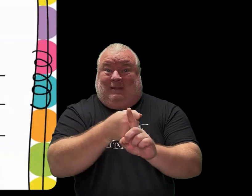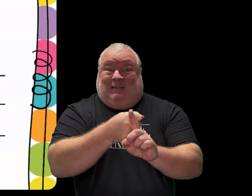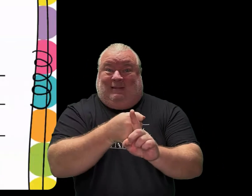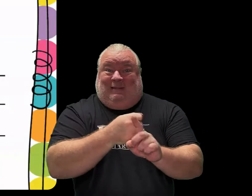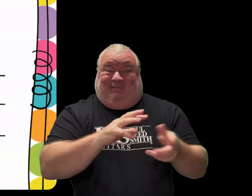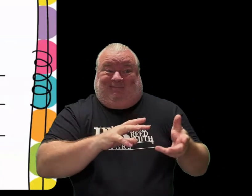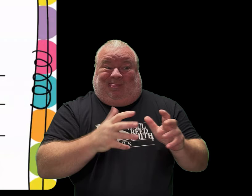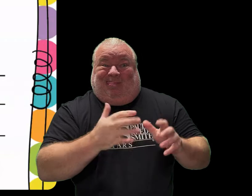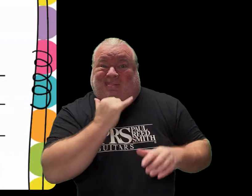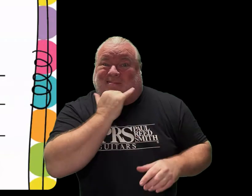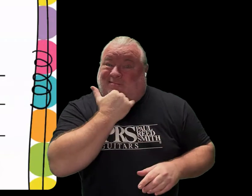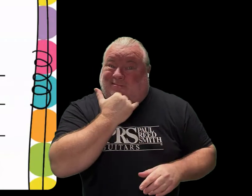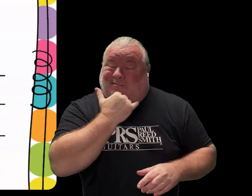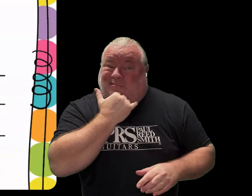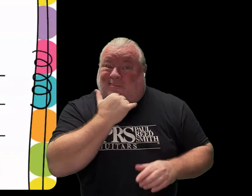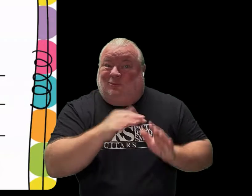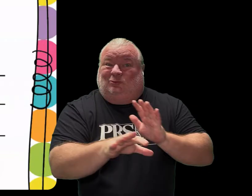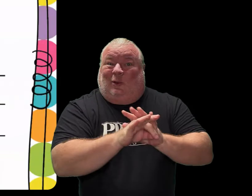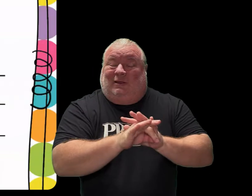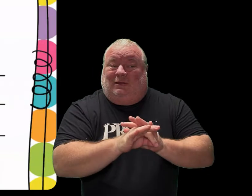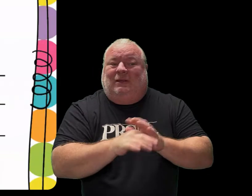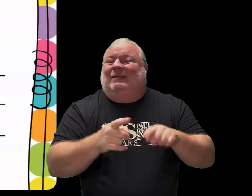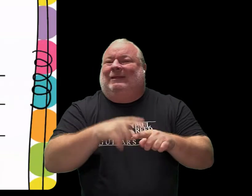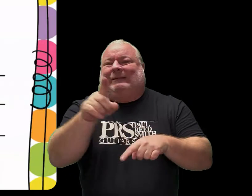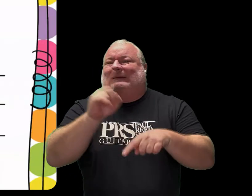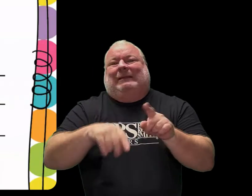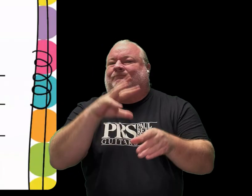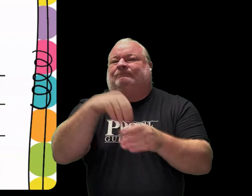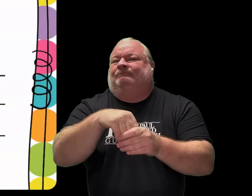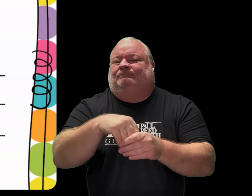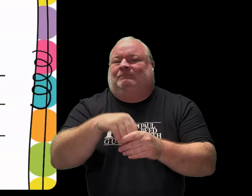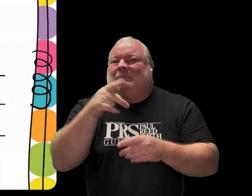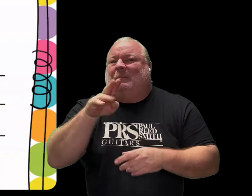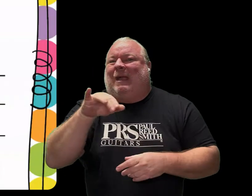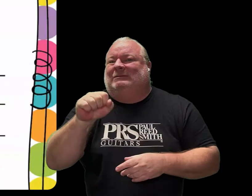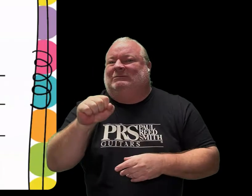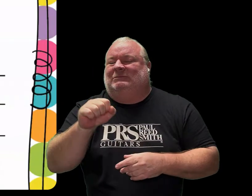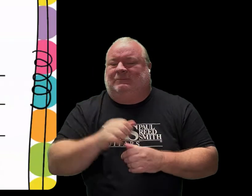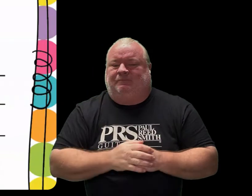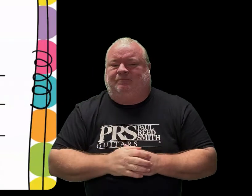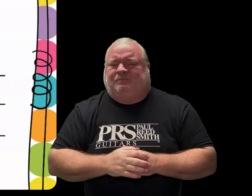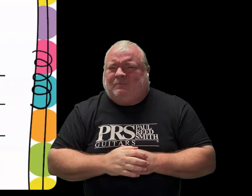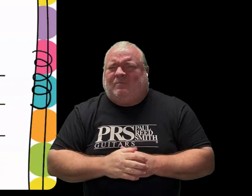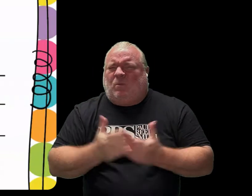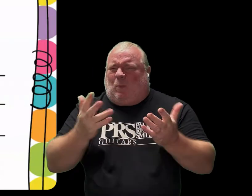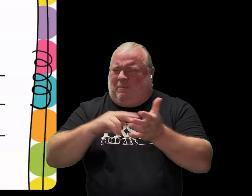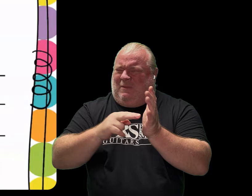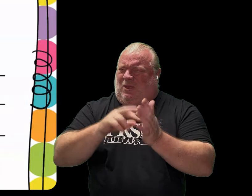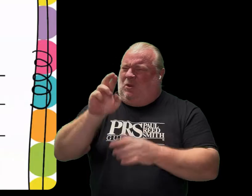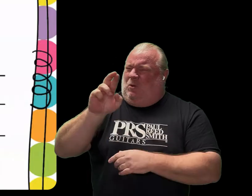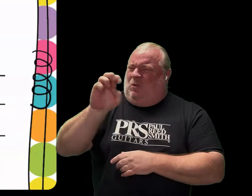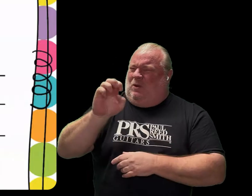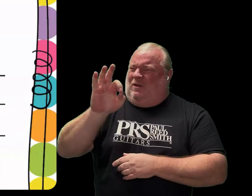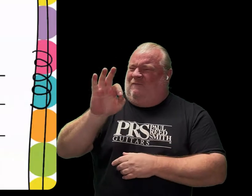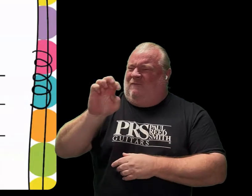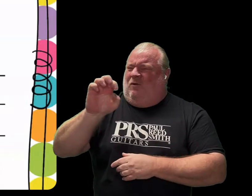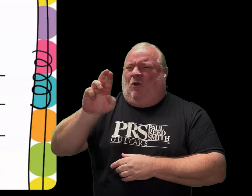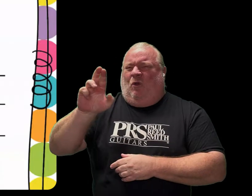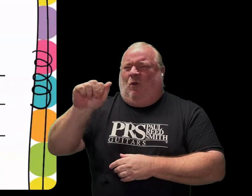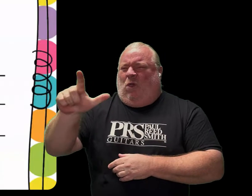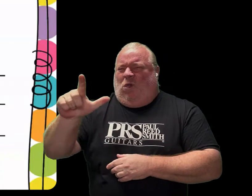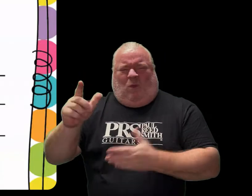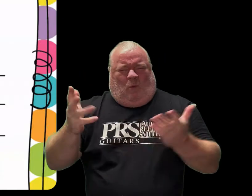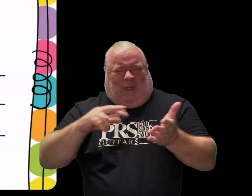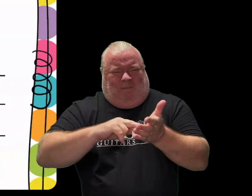in. I really like that many of you have come up to me and said, "What's a referral, Dr. Salas? What's an